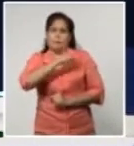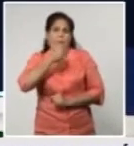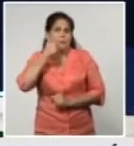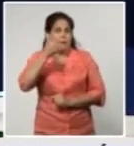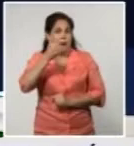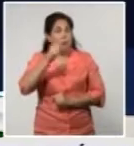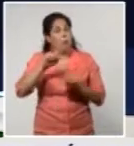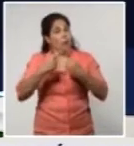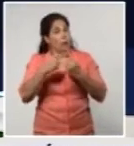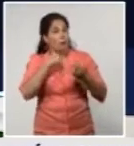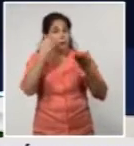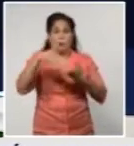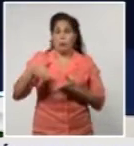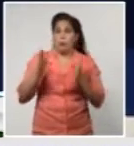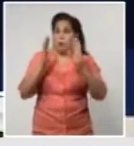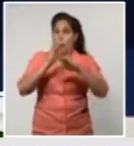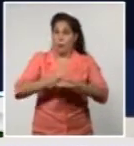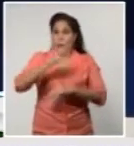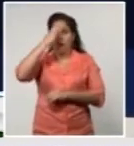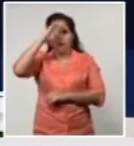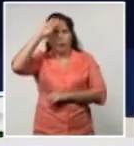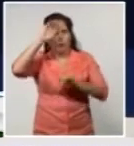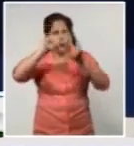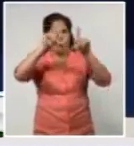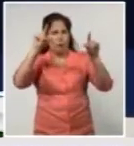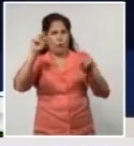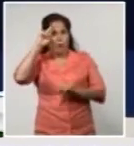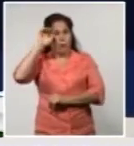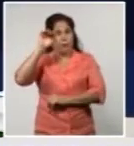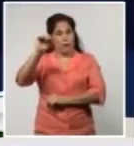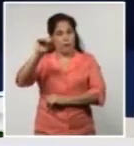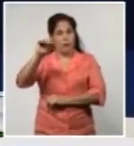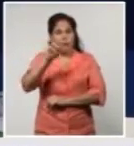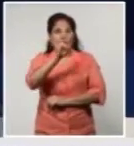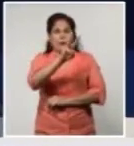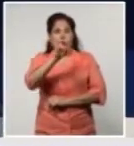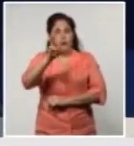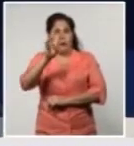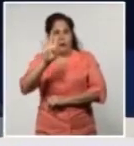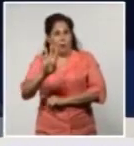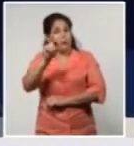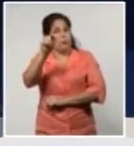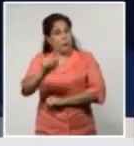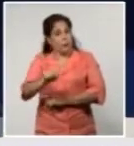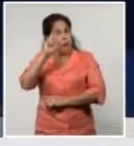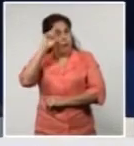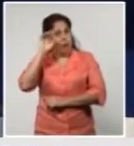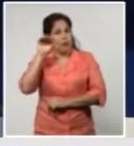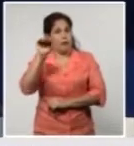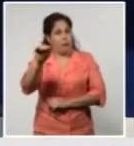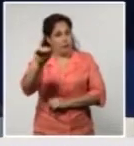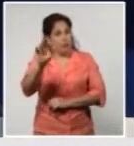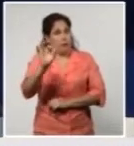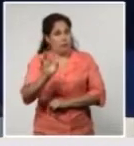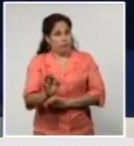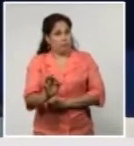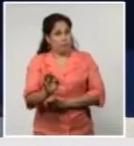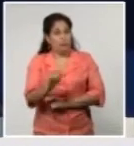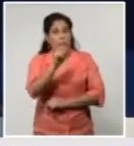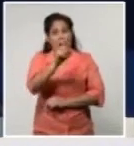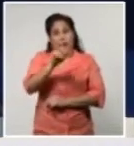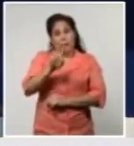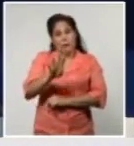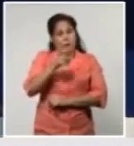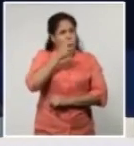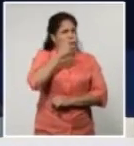start the briefing with the good news that we had no fatalities yesterday, and Cuba has today